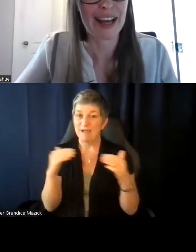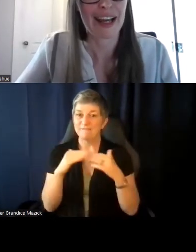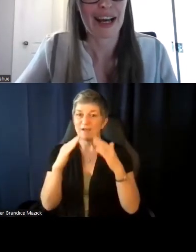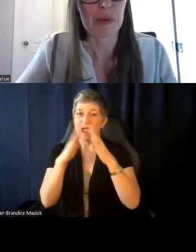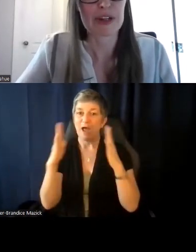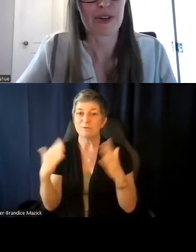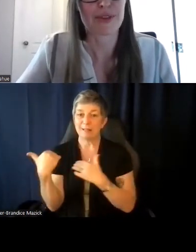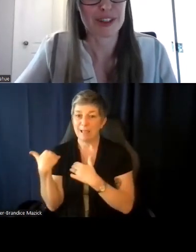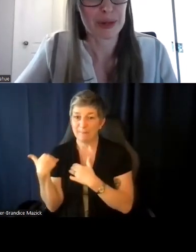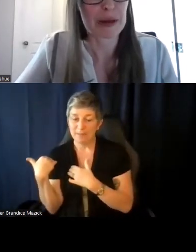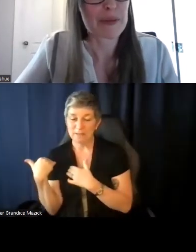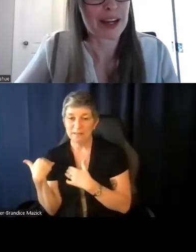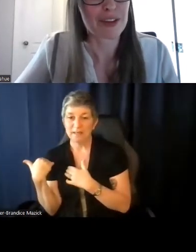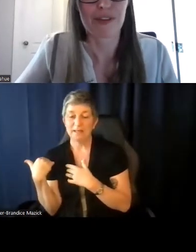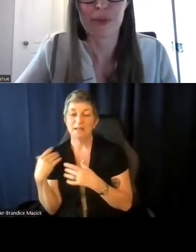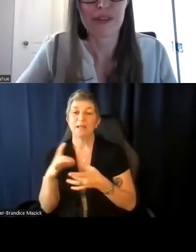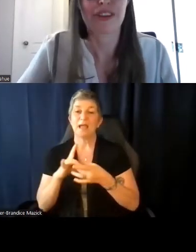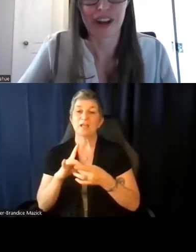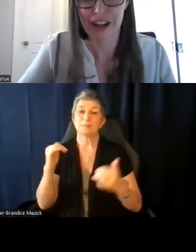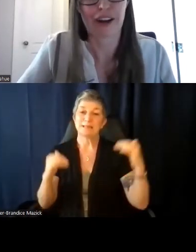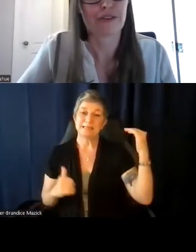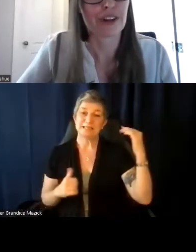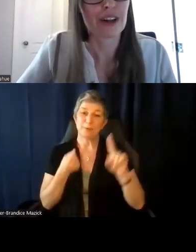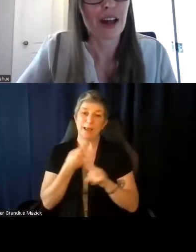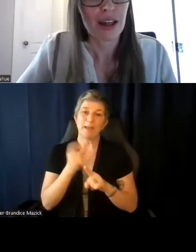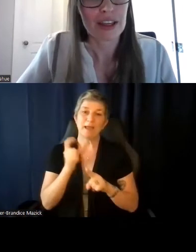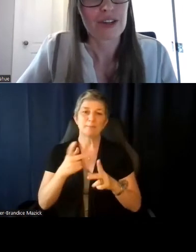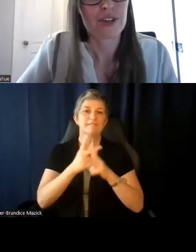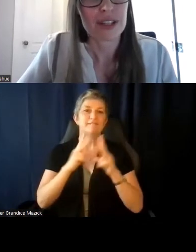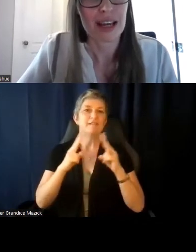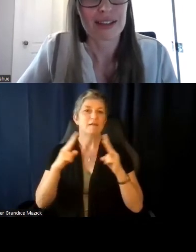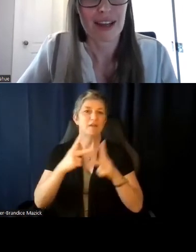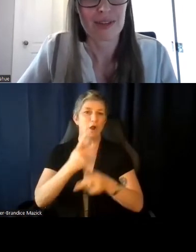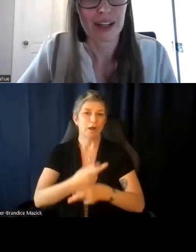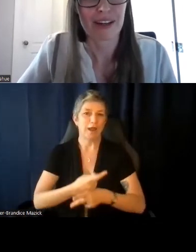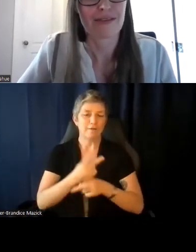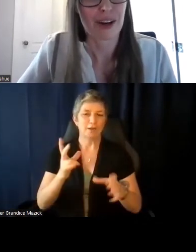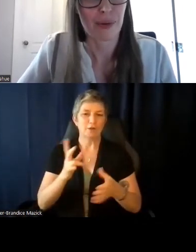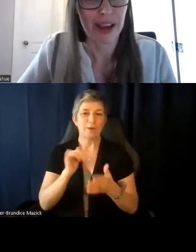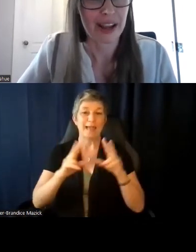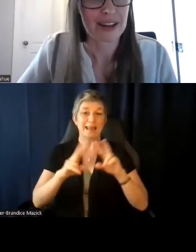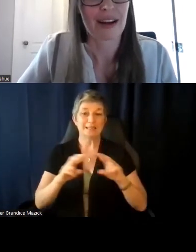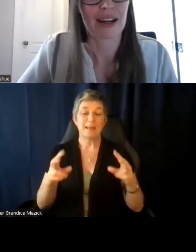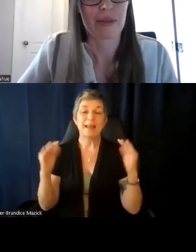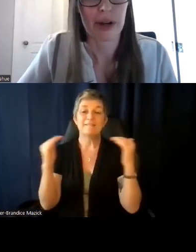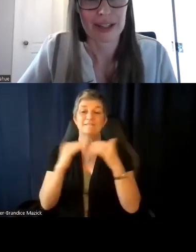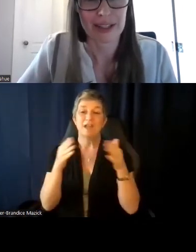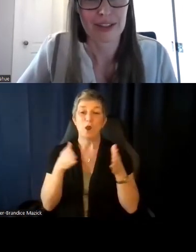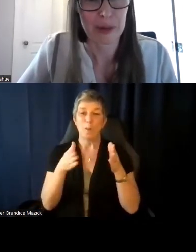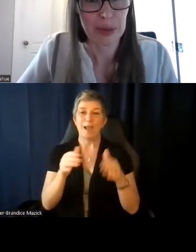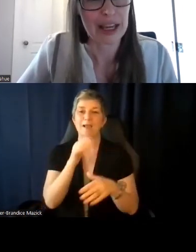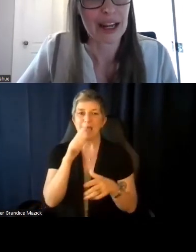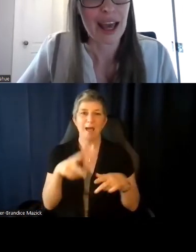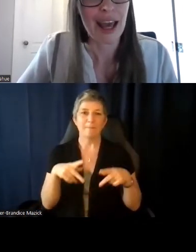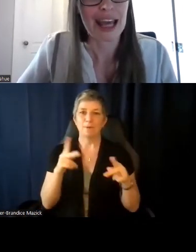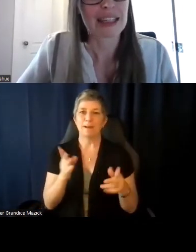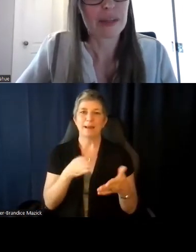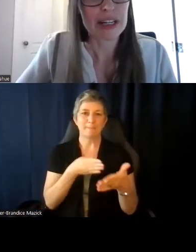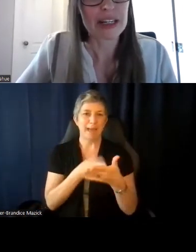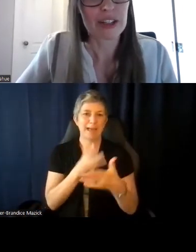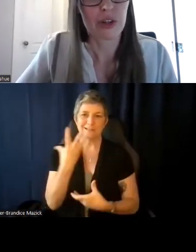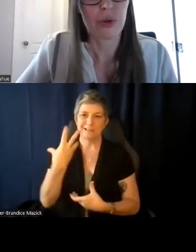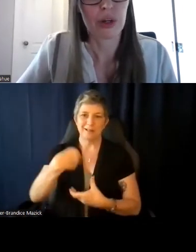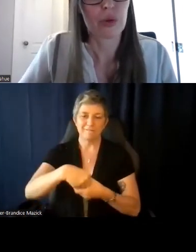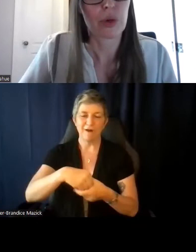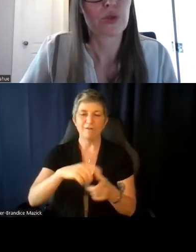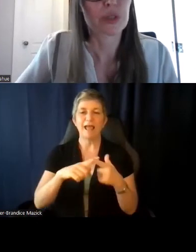liability in terms of disparate impact, you have to be very careful that you're doing that assessment in a fair way, not letting biases creep in, and